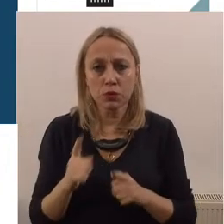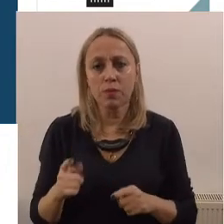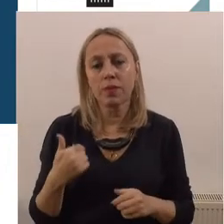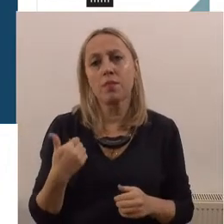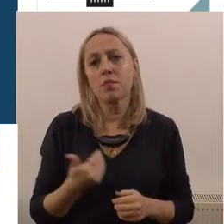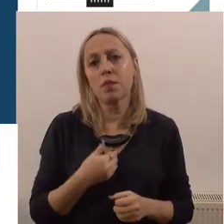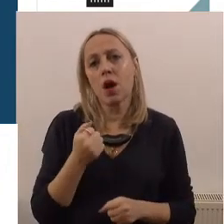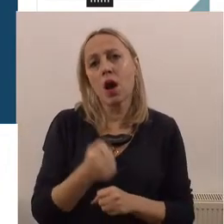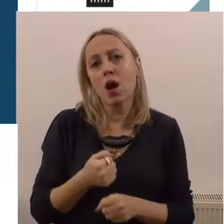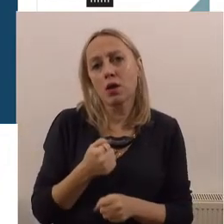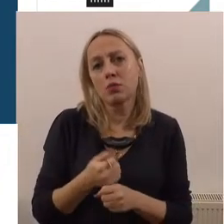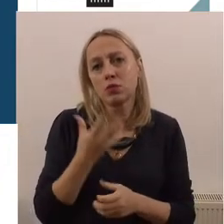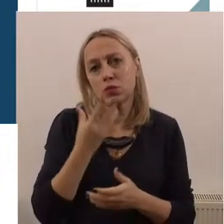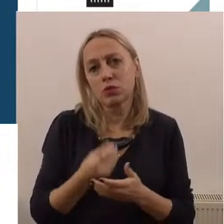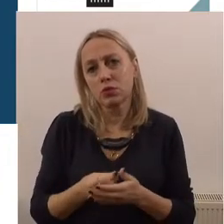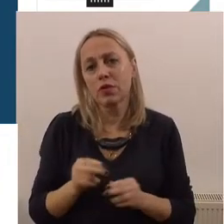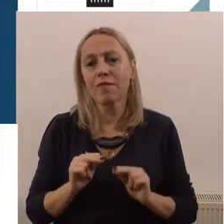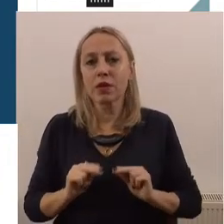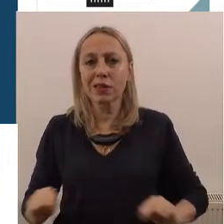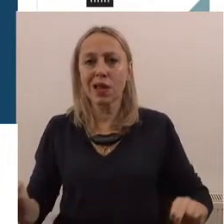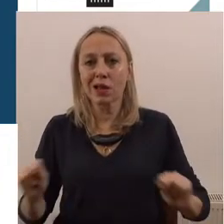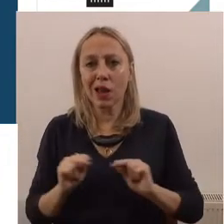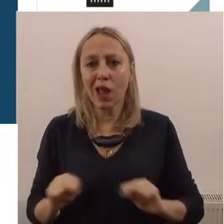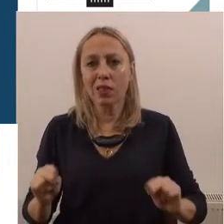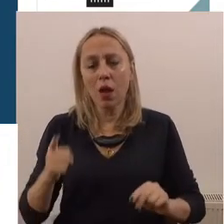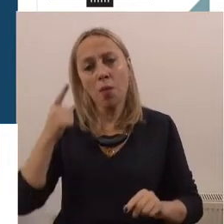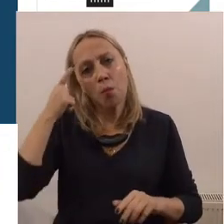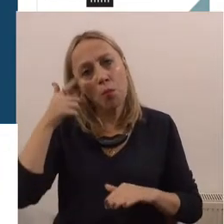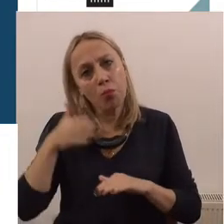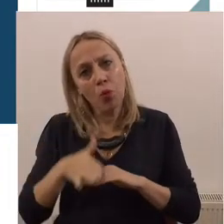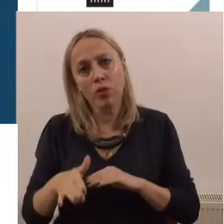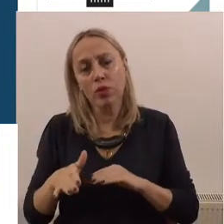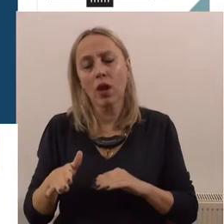Nizhny Novgorod. We plan to develop our own